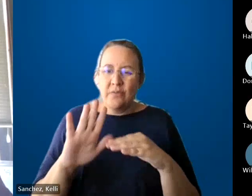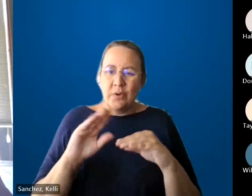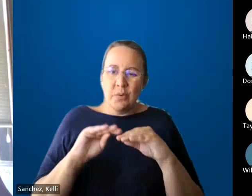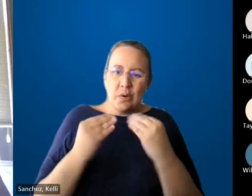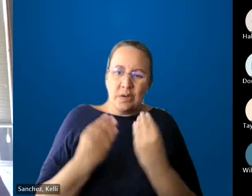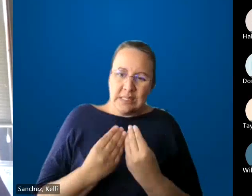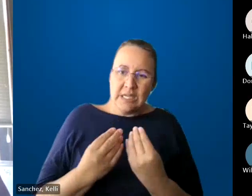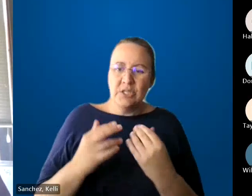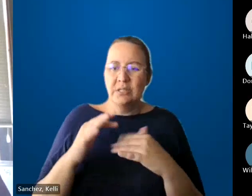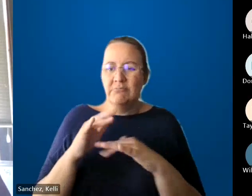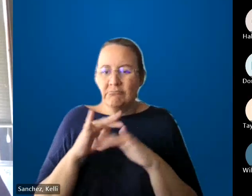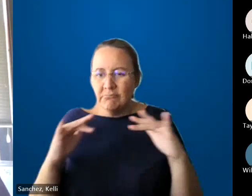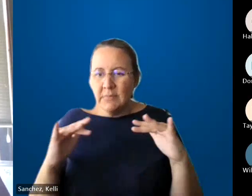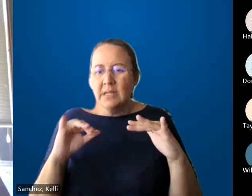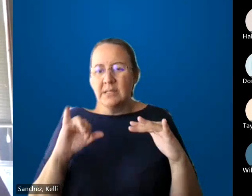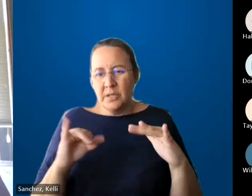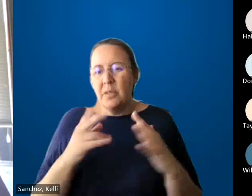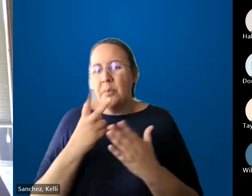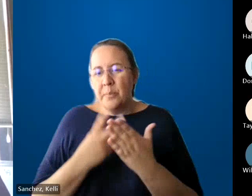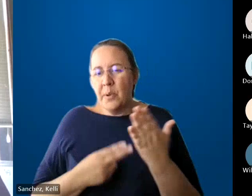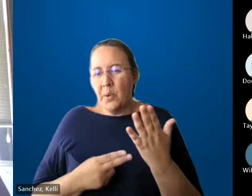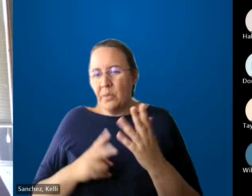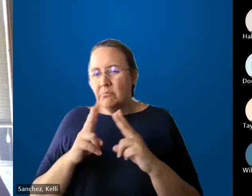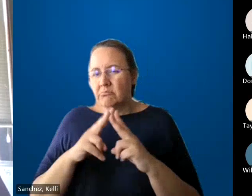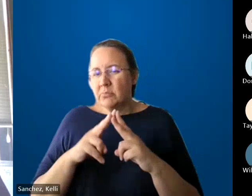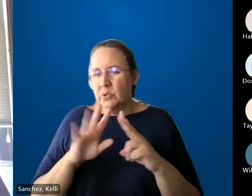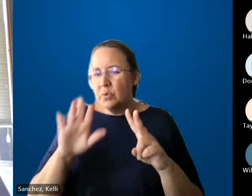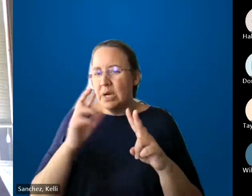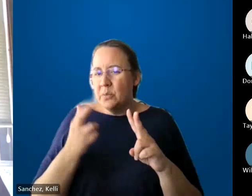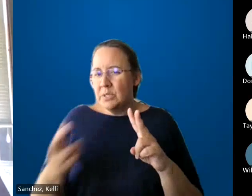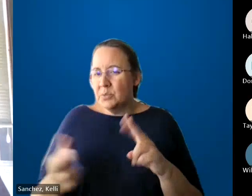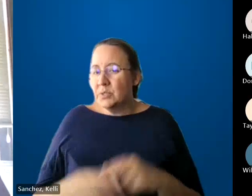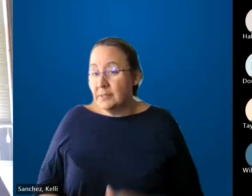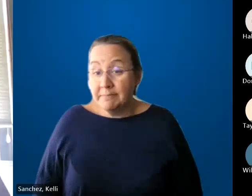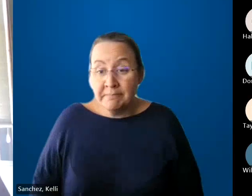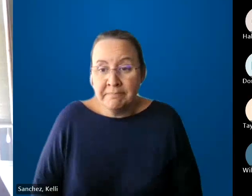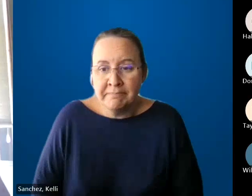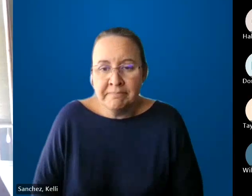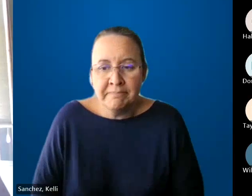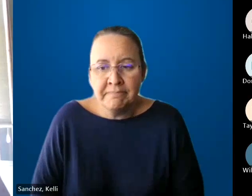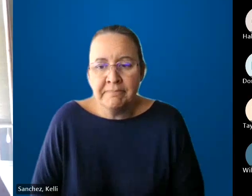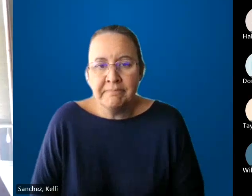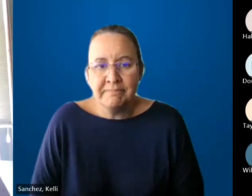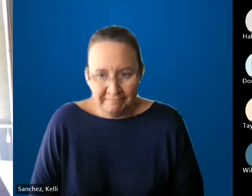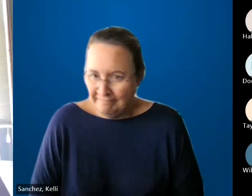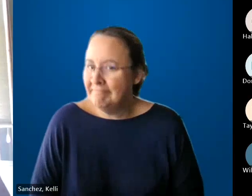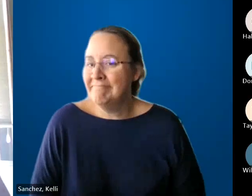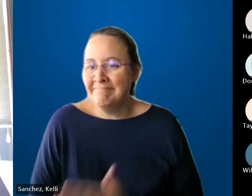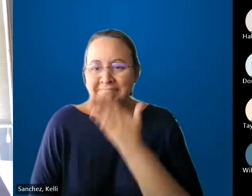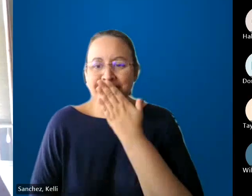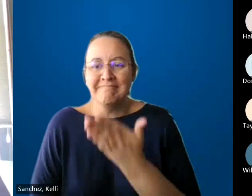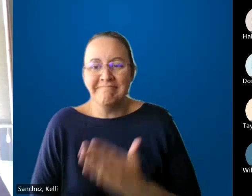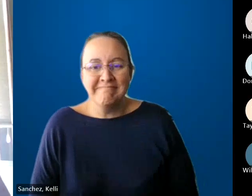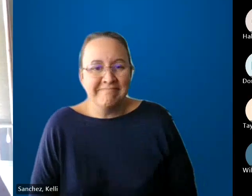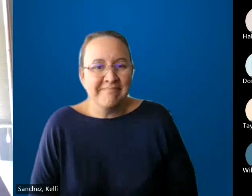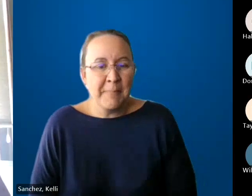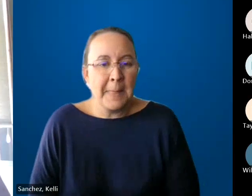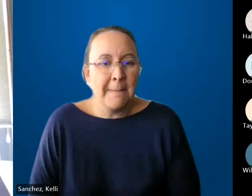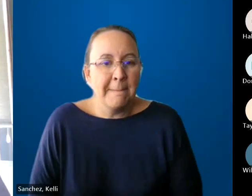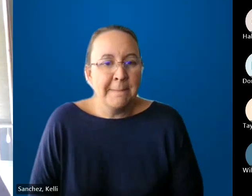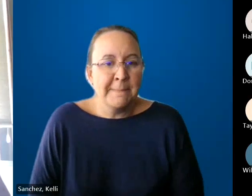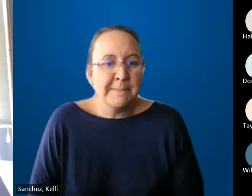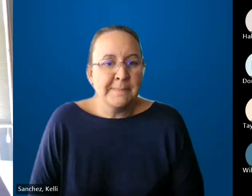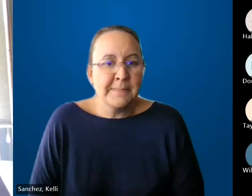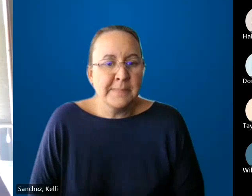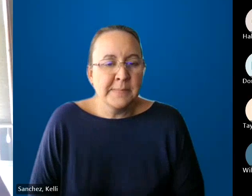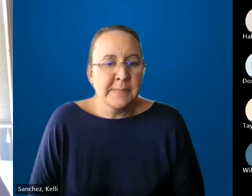those are both a couple of really great resources to look into. Thank you so much. How do